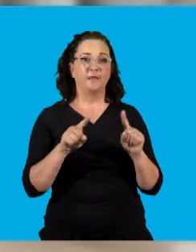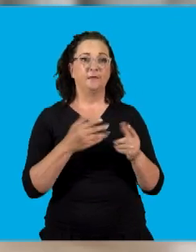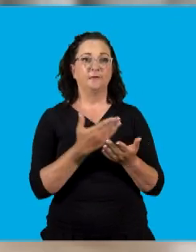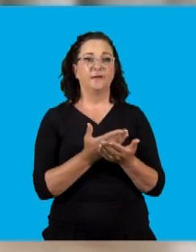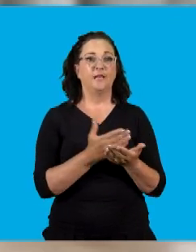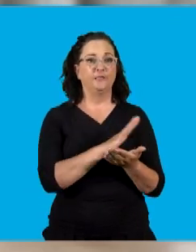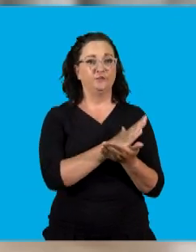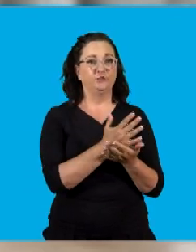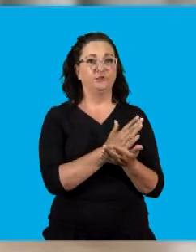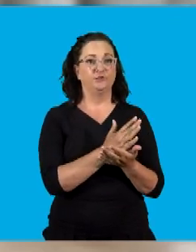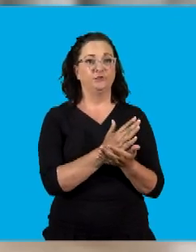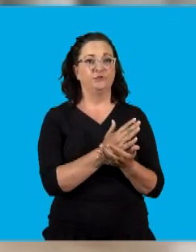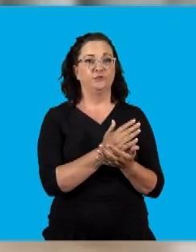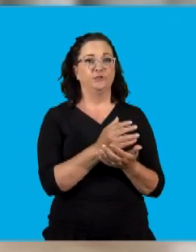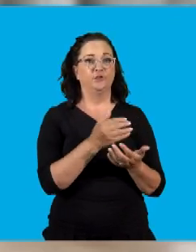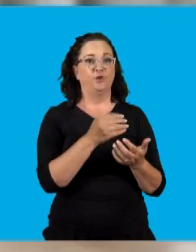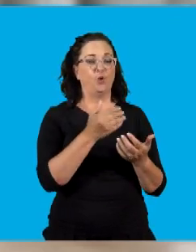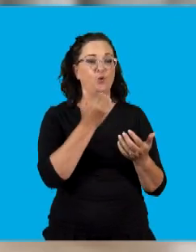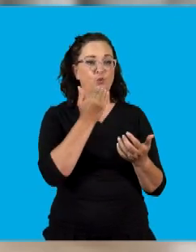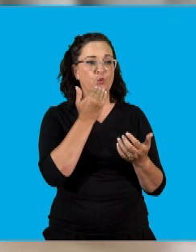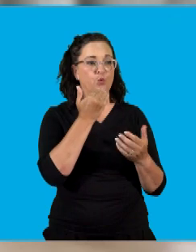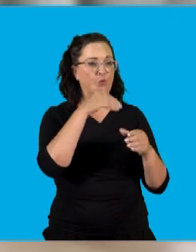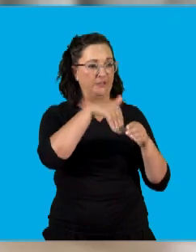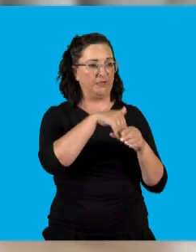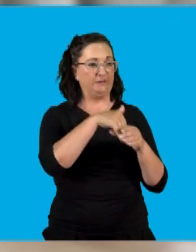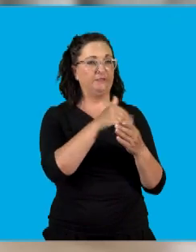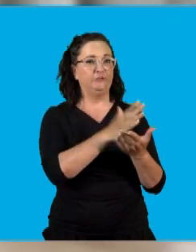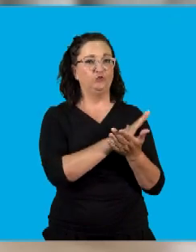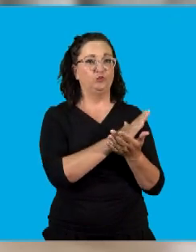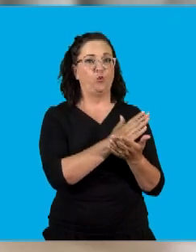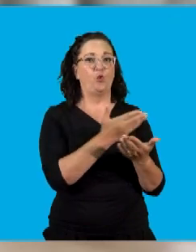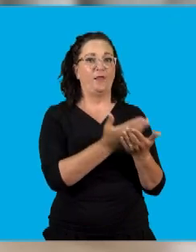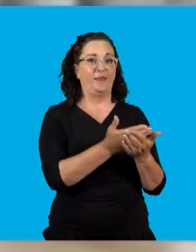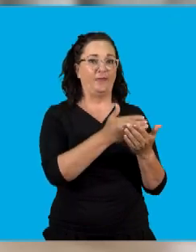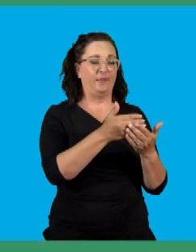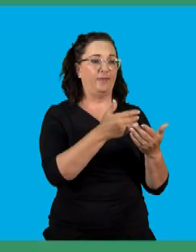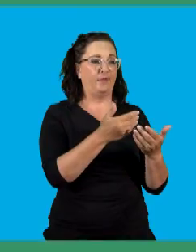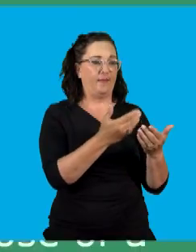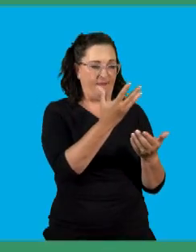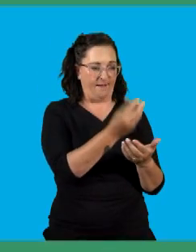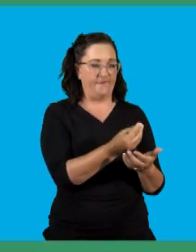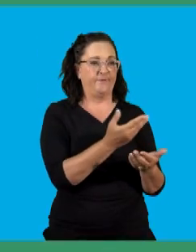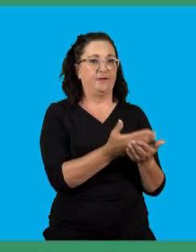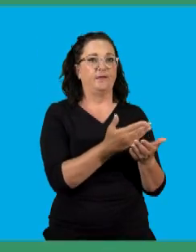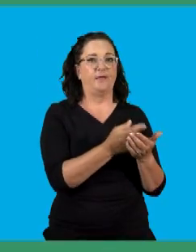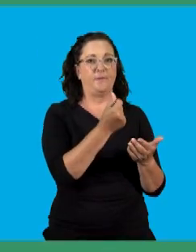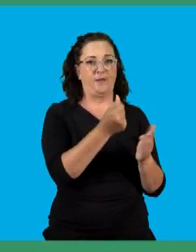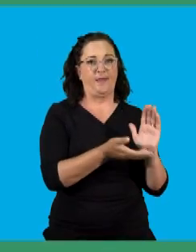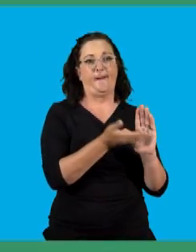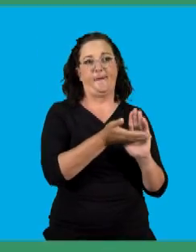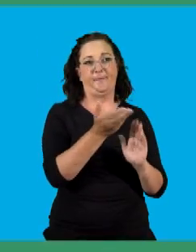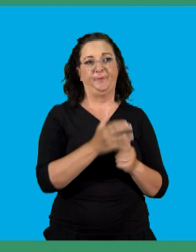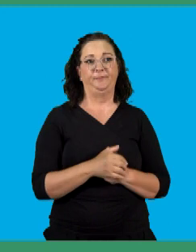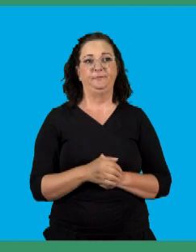their shares to their existing shareholders. That's how they raise capital. Okay? It is a